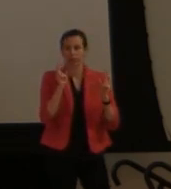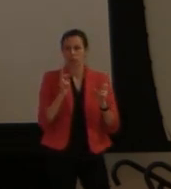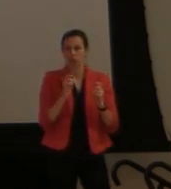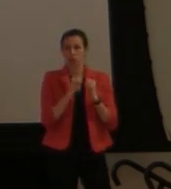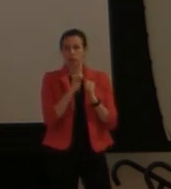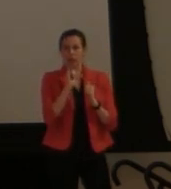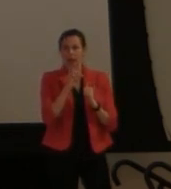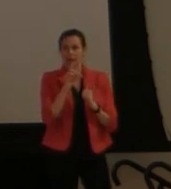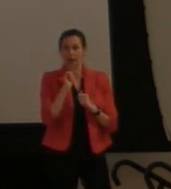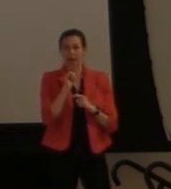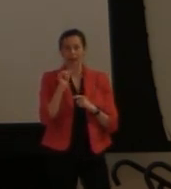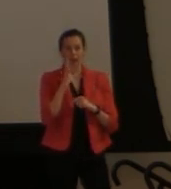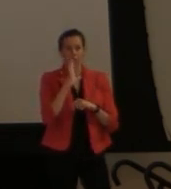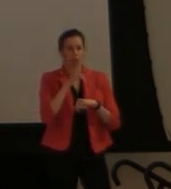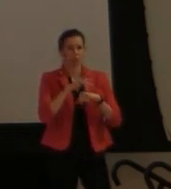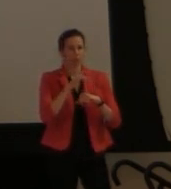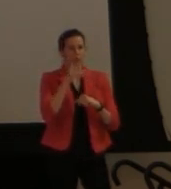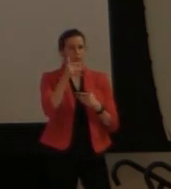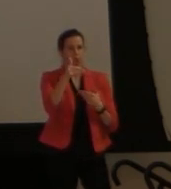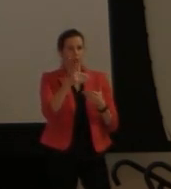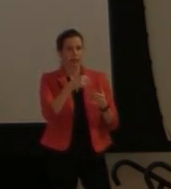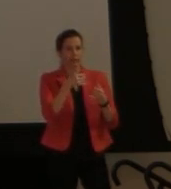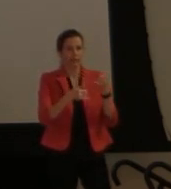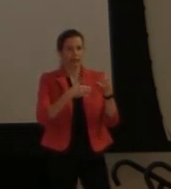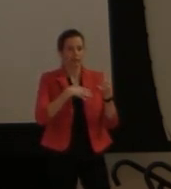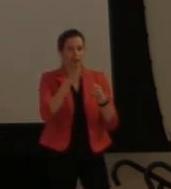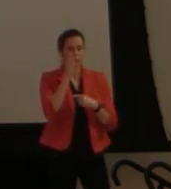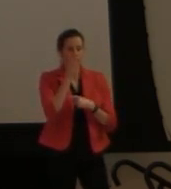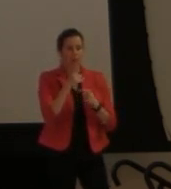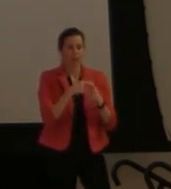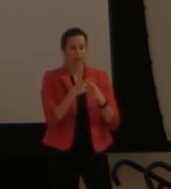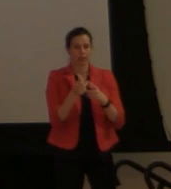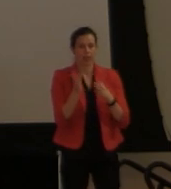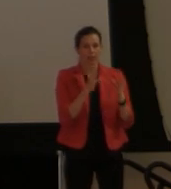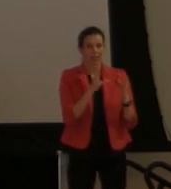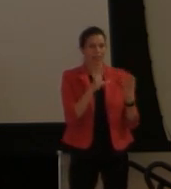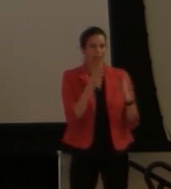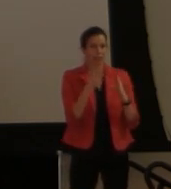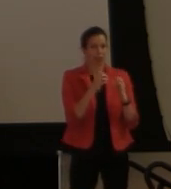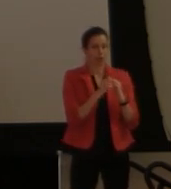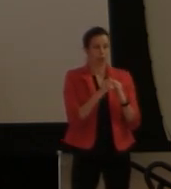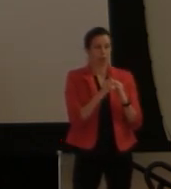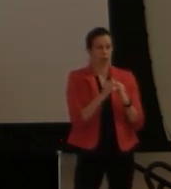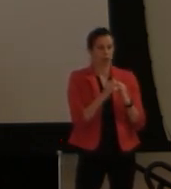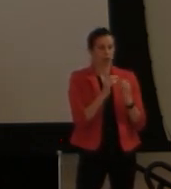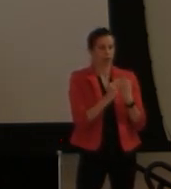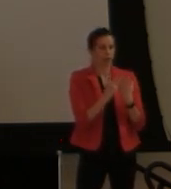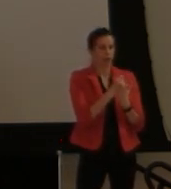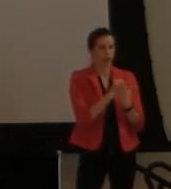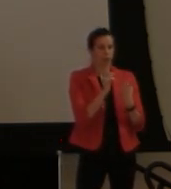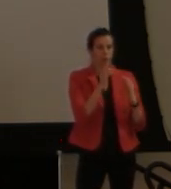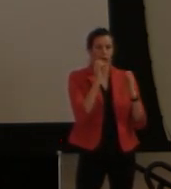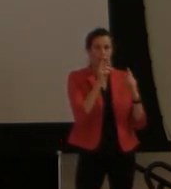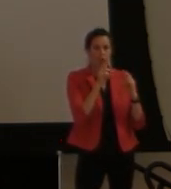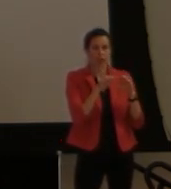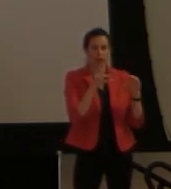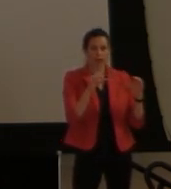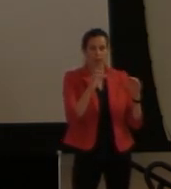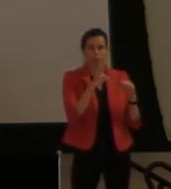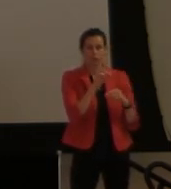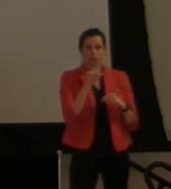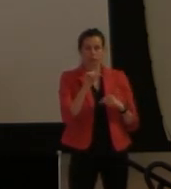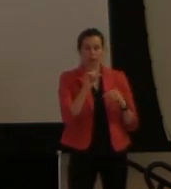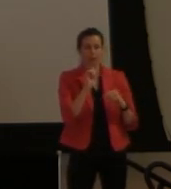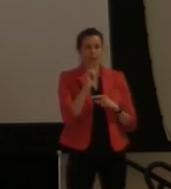which I'll touch upon towards the end of my presentation, than there were by disaggregated by income or education level or disability